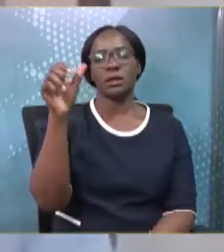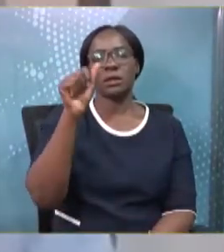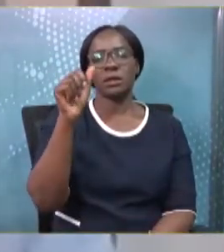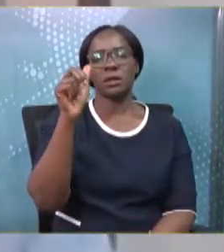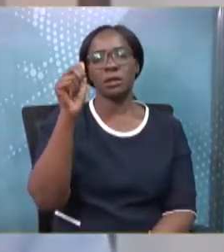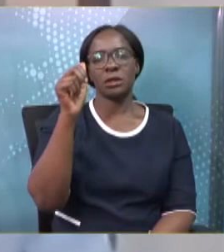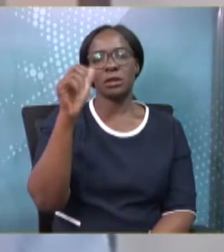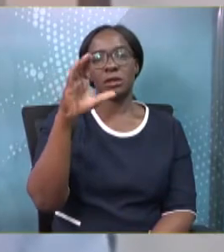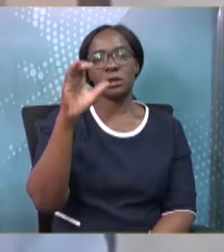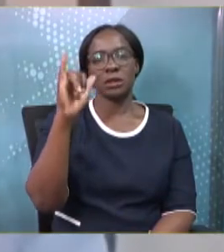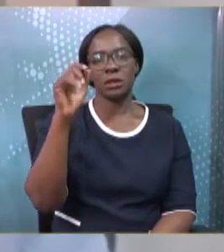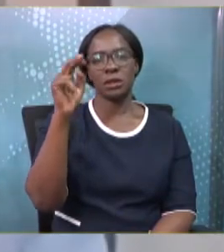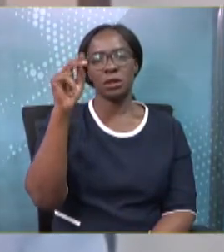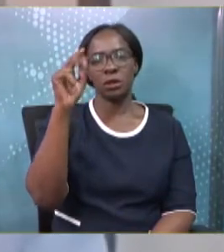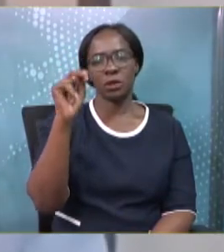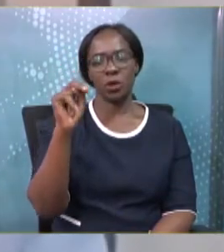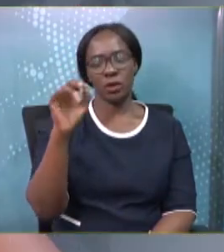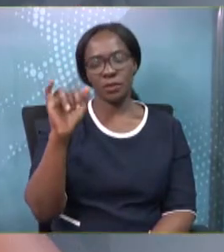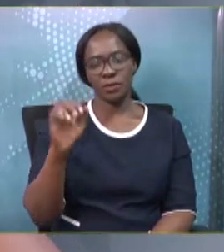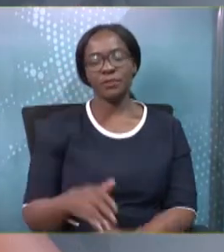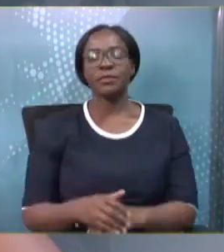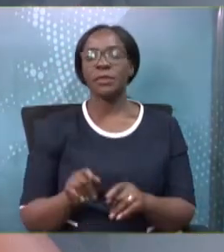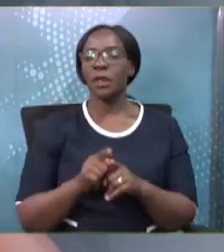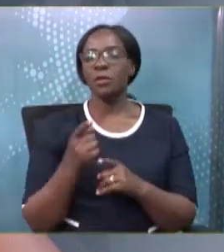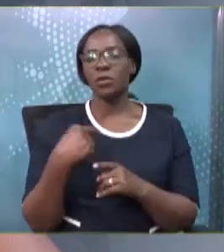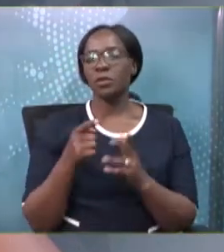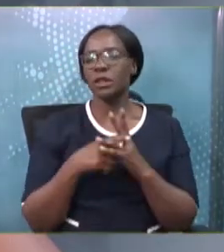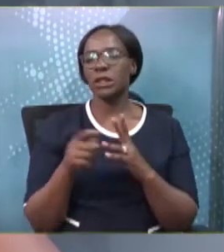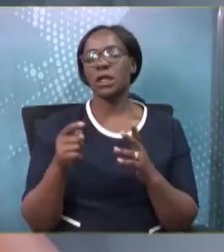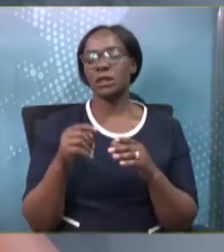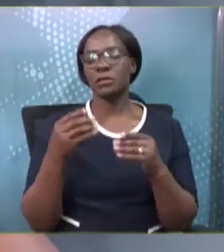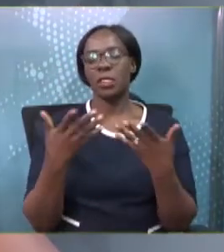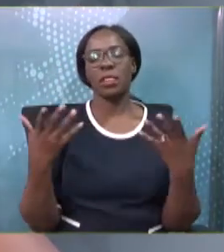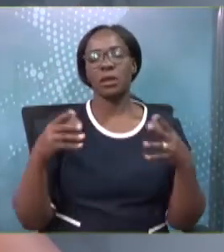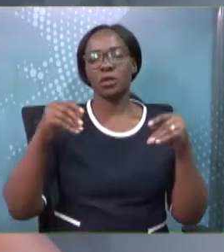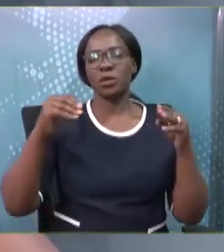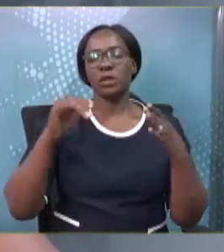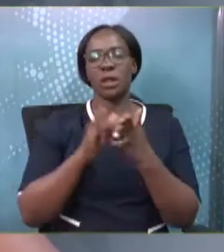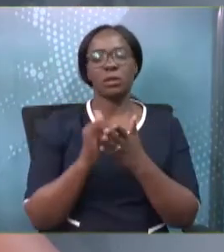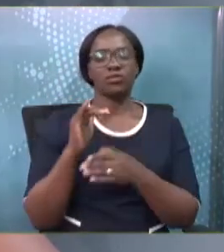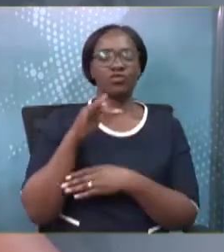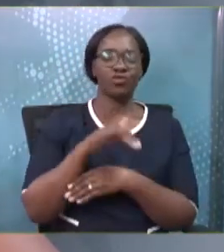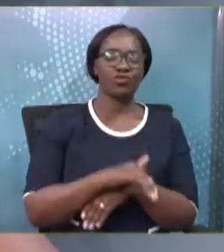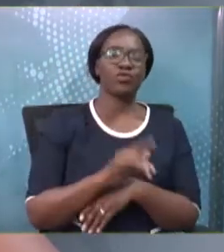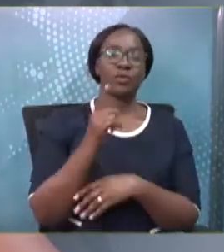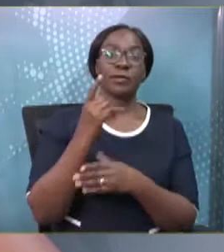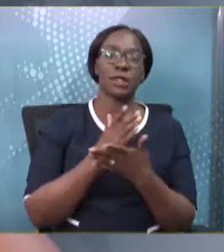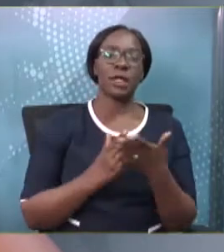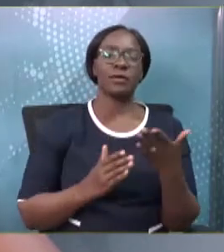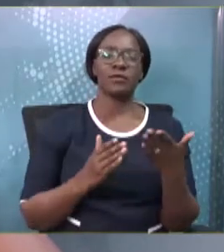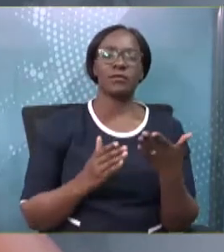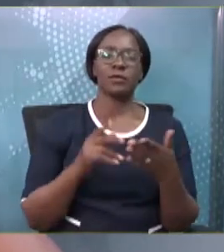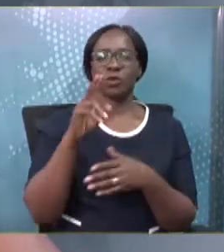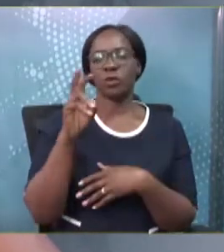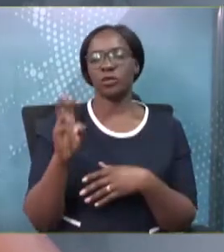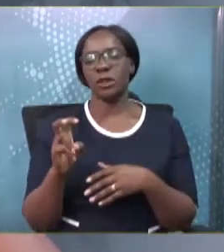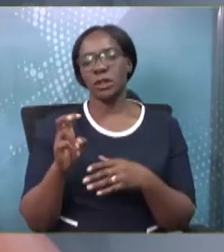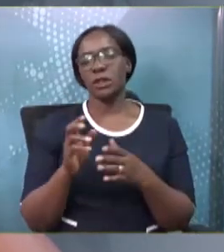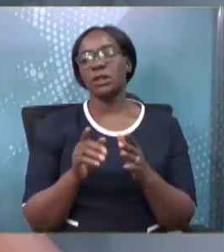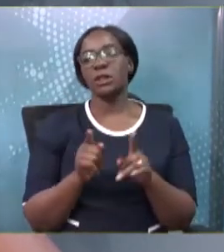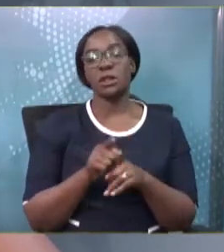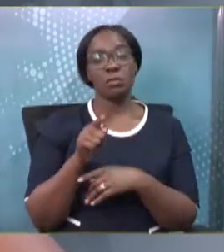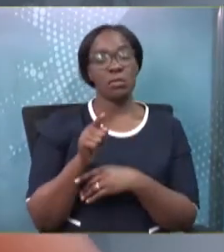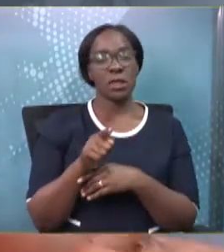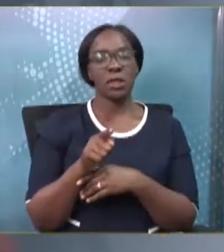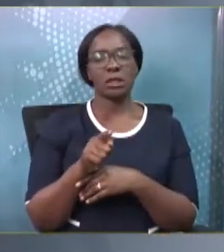almost a pleasure. Okay, we start on the asset quality that have been deteriorating in the first half of 2020, and that